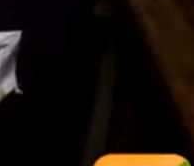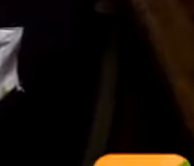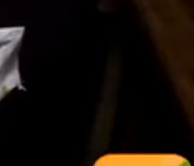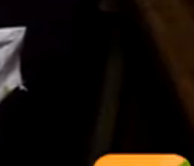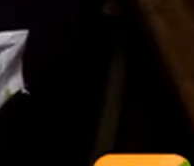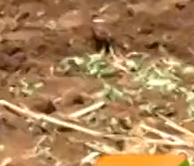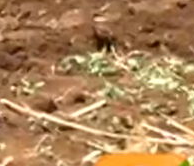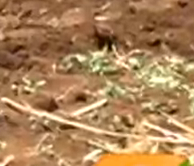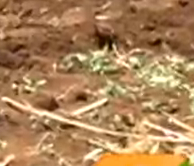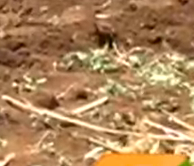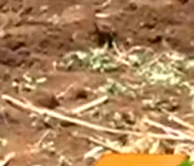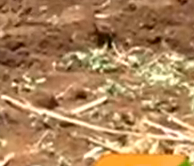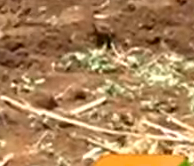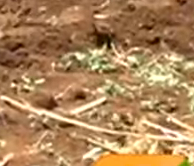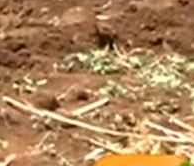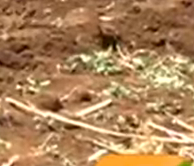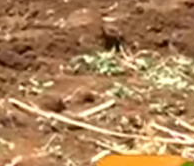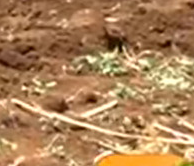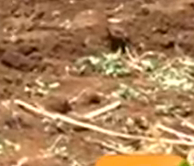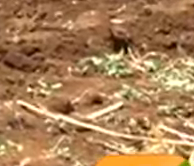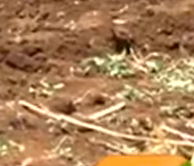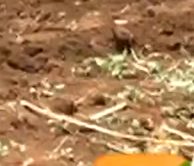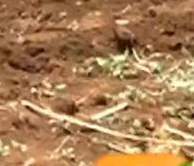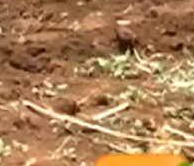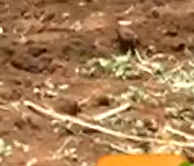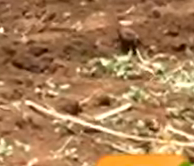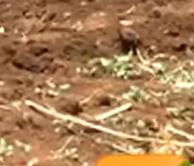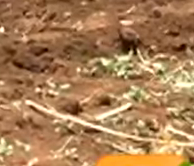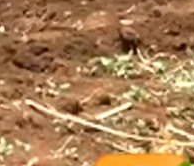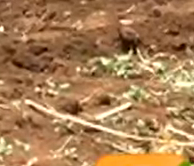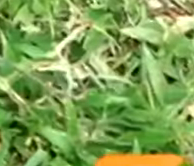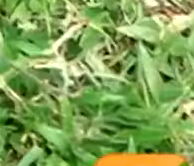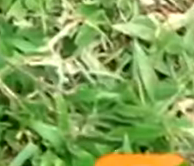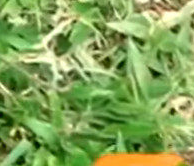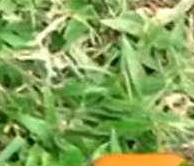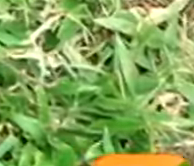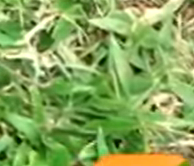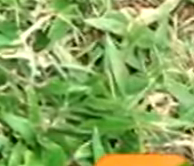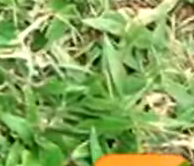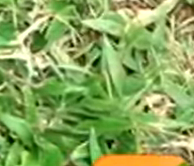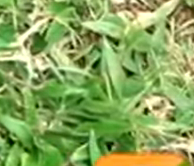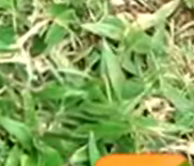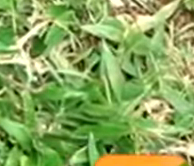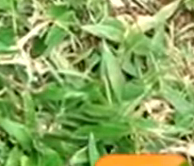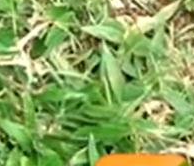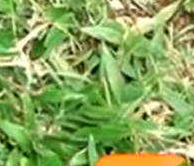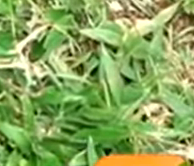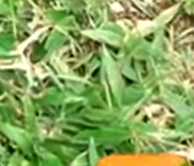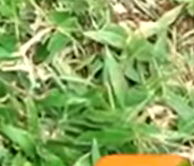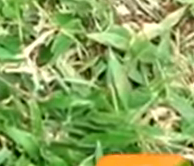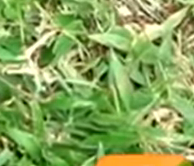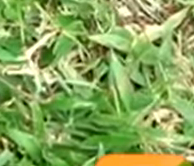March 2024, advising all farmers to discontinue the use of the three brands and report to their nearest